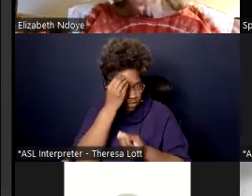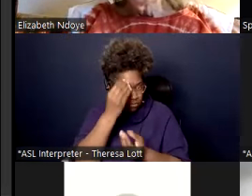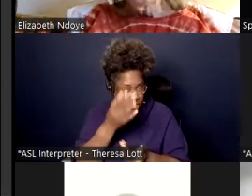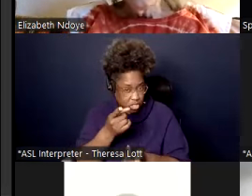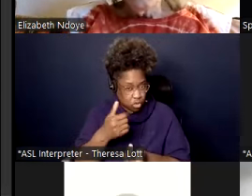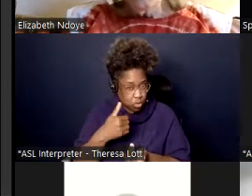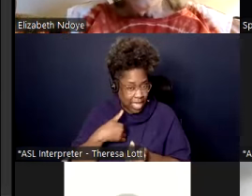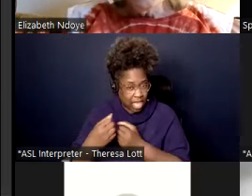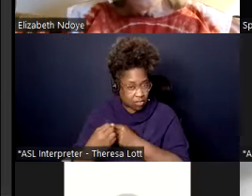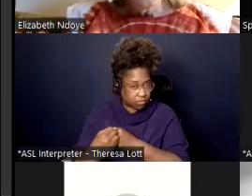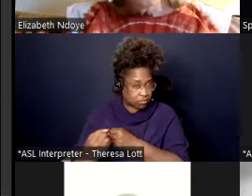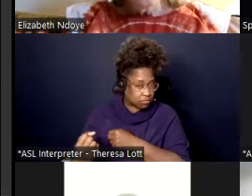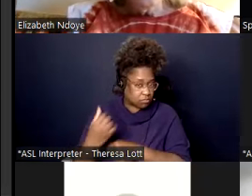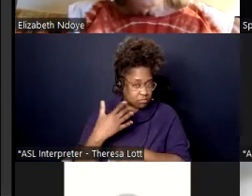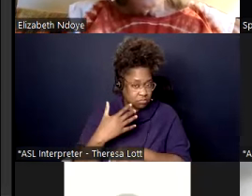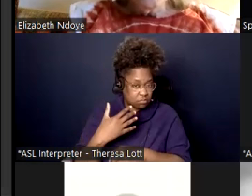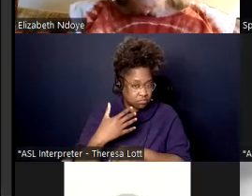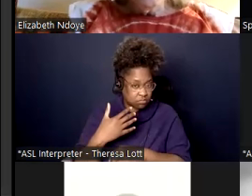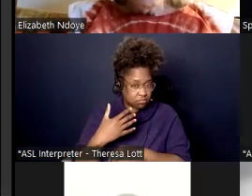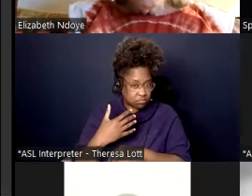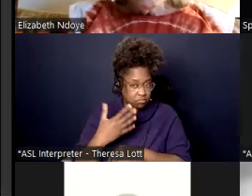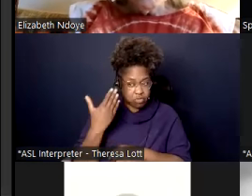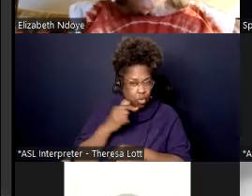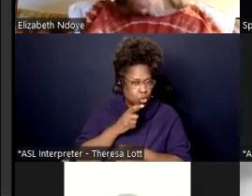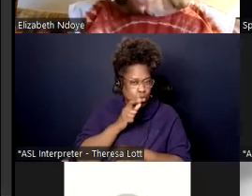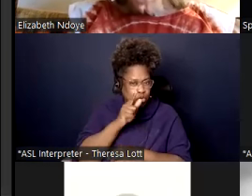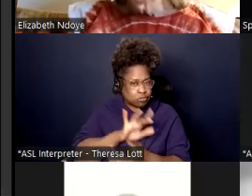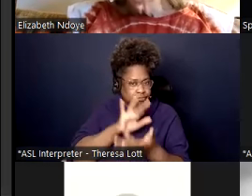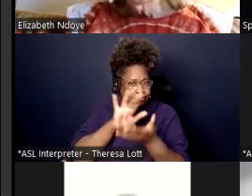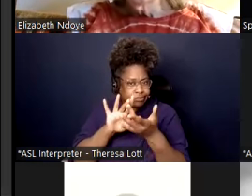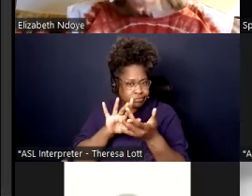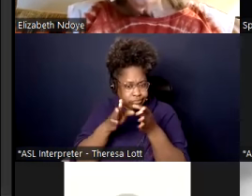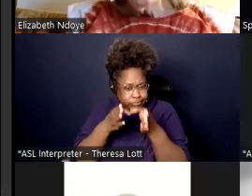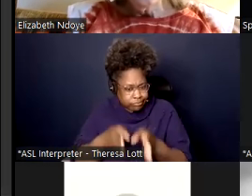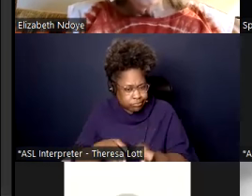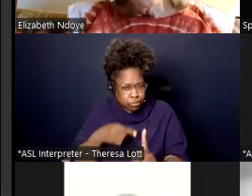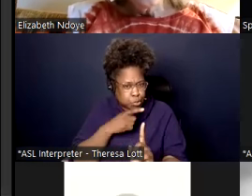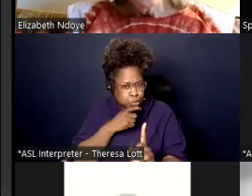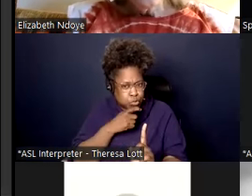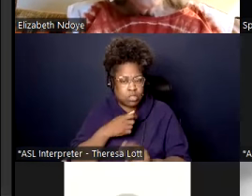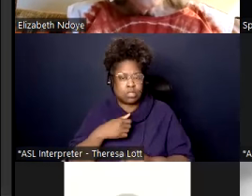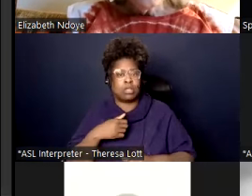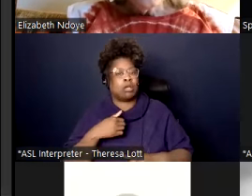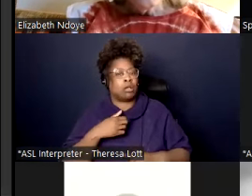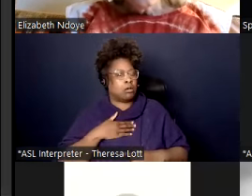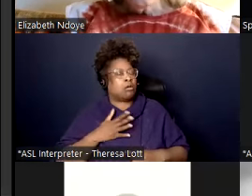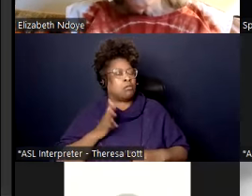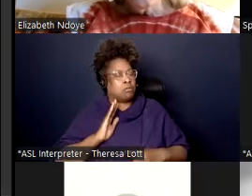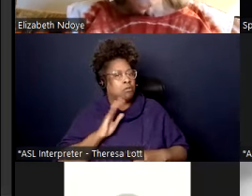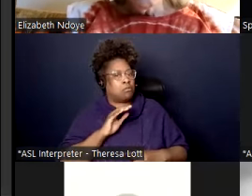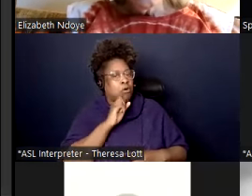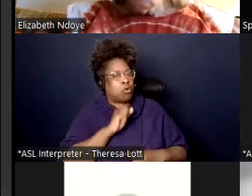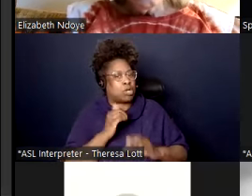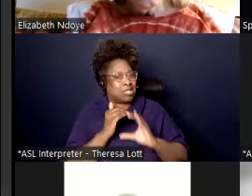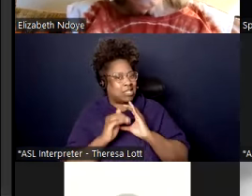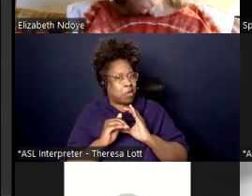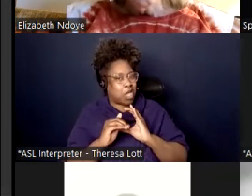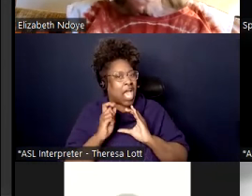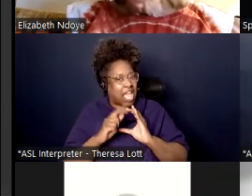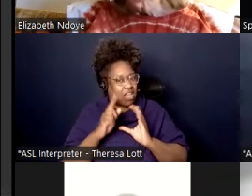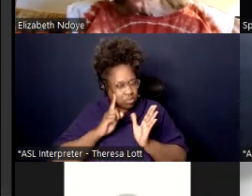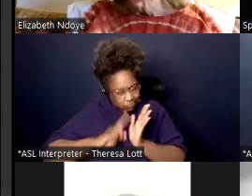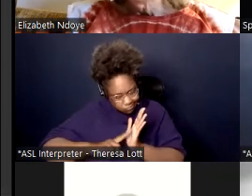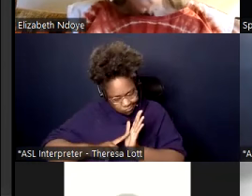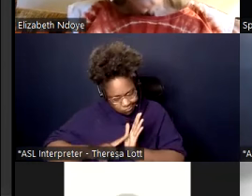have about that outreach back then. So I I will can have to look back in my emails to see if I can find